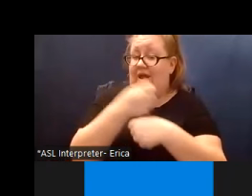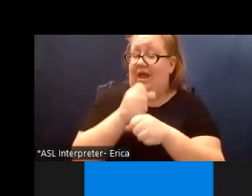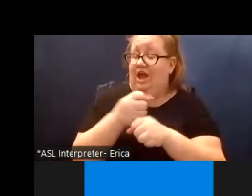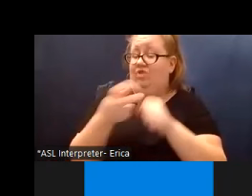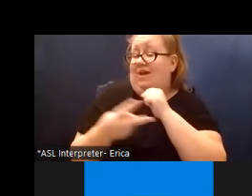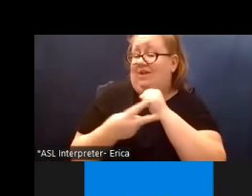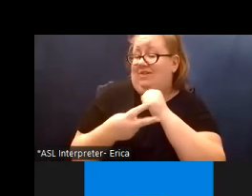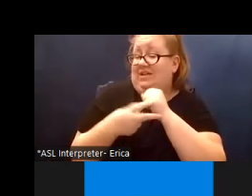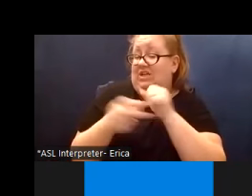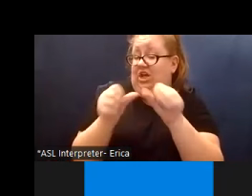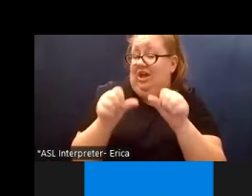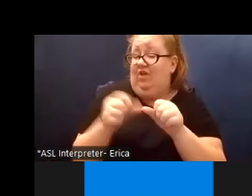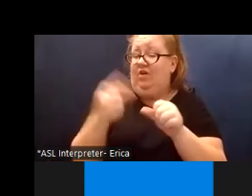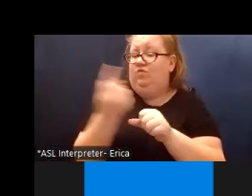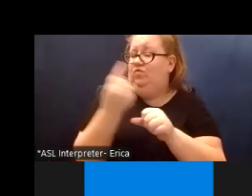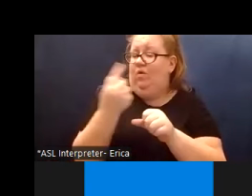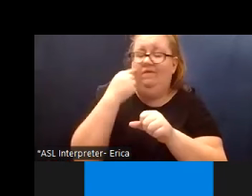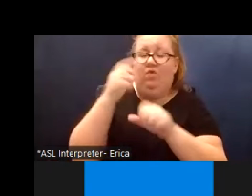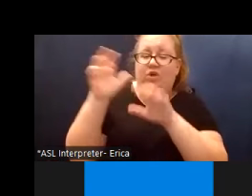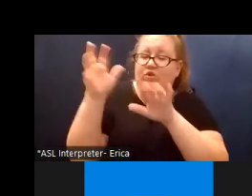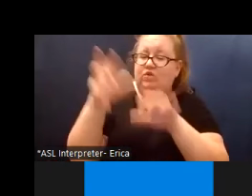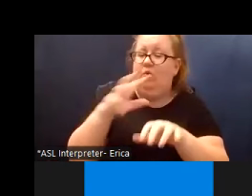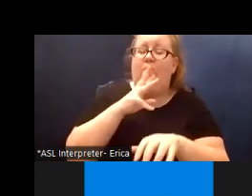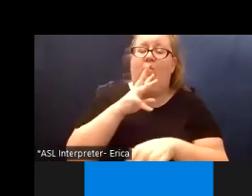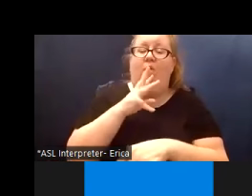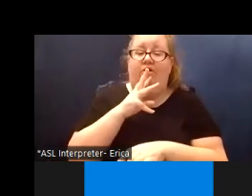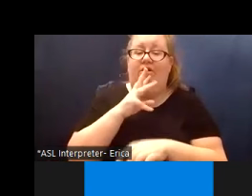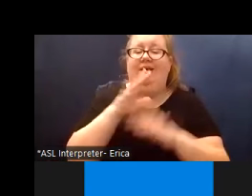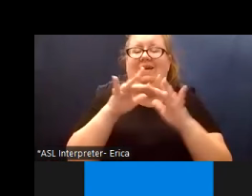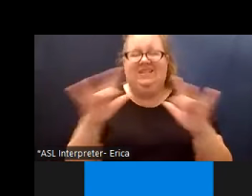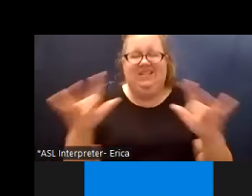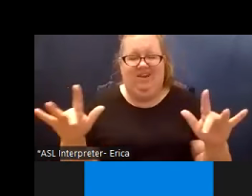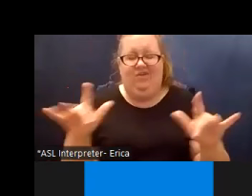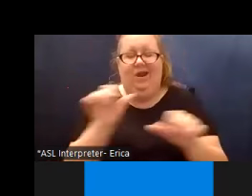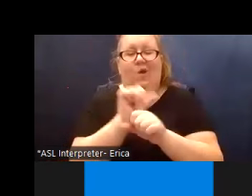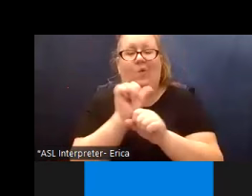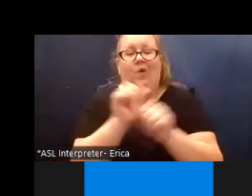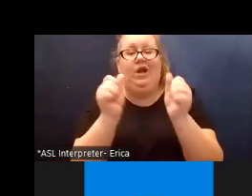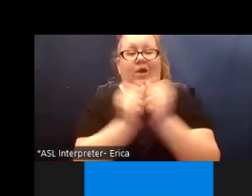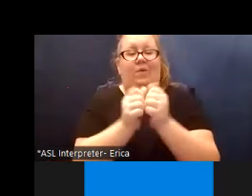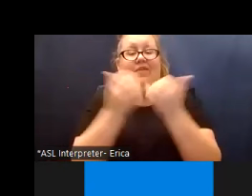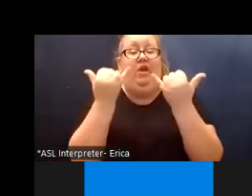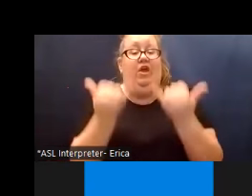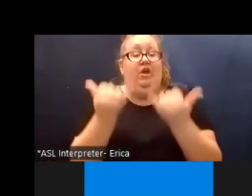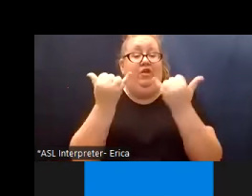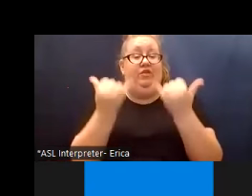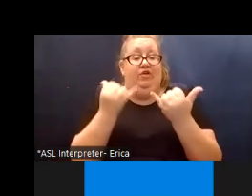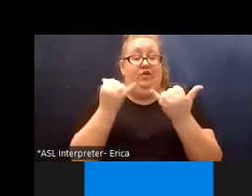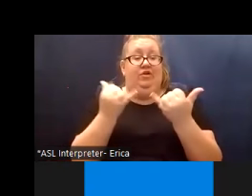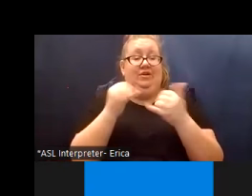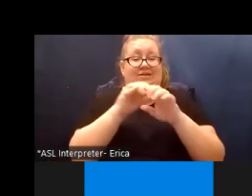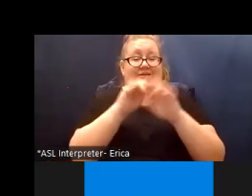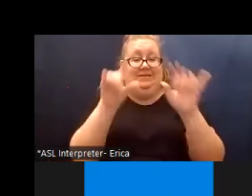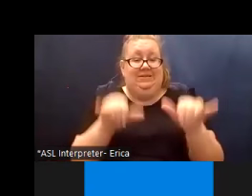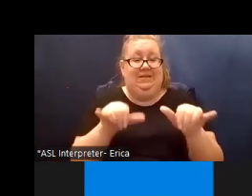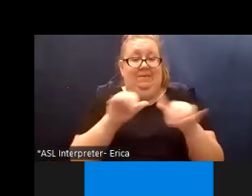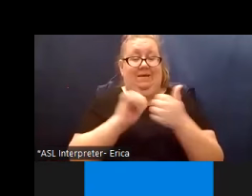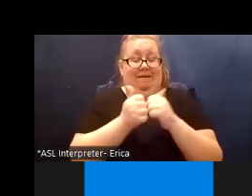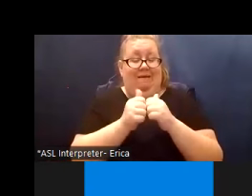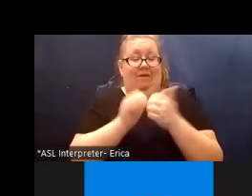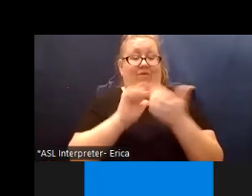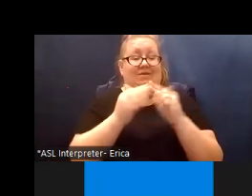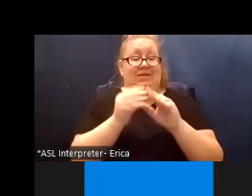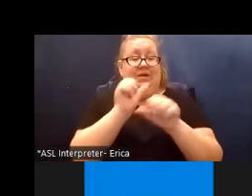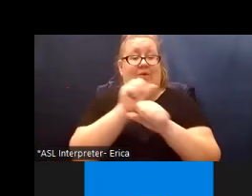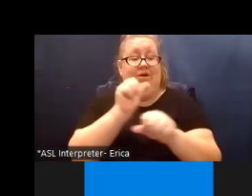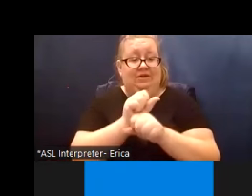just be for stormwater, etc., working within the current confines of how the city works. This